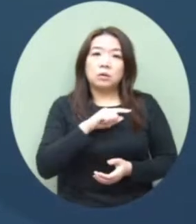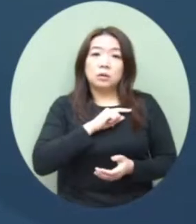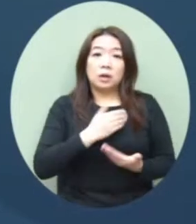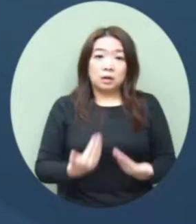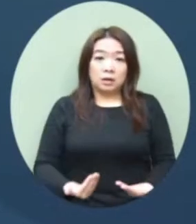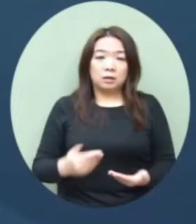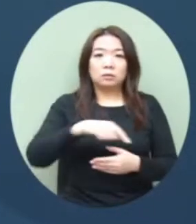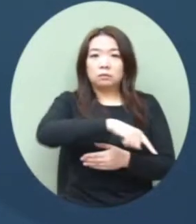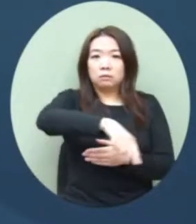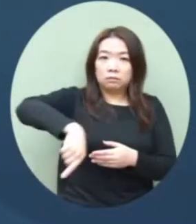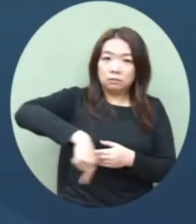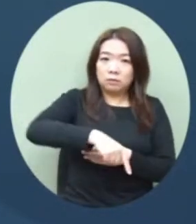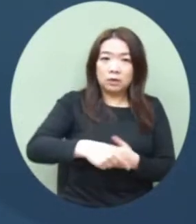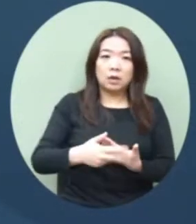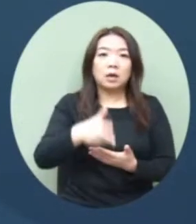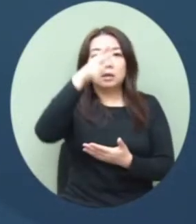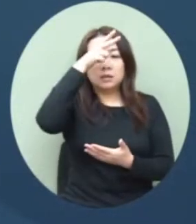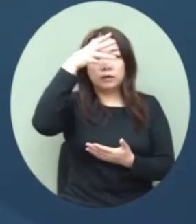Now,